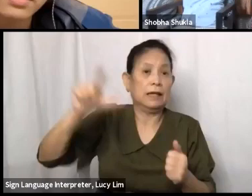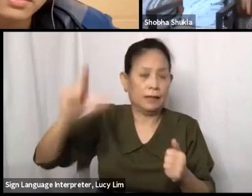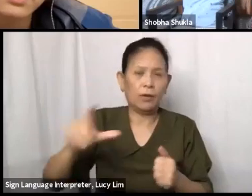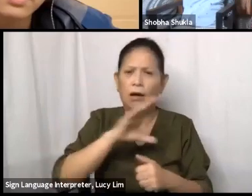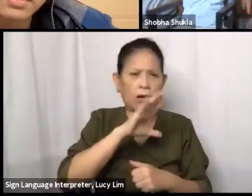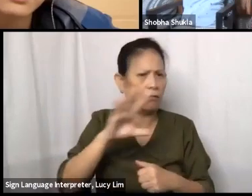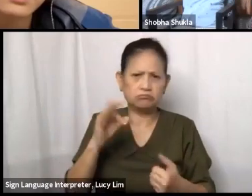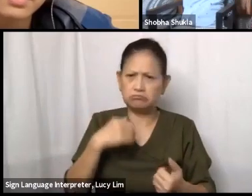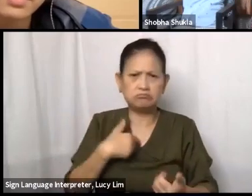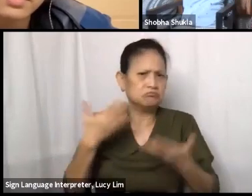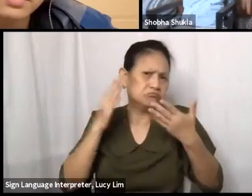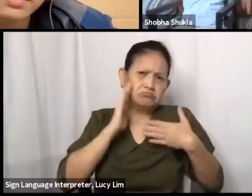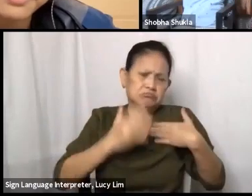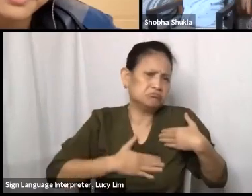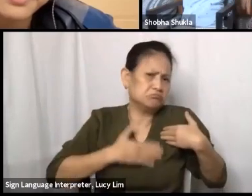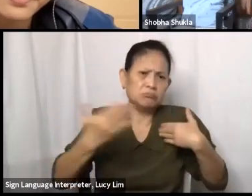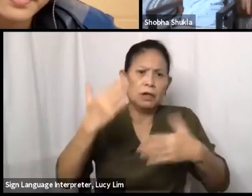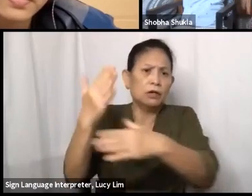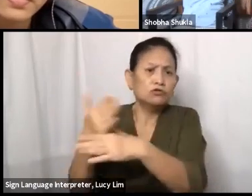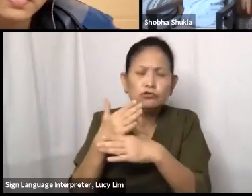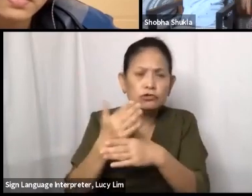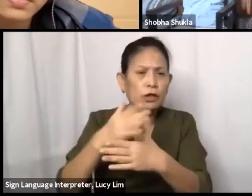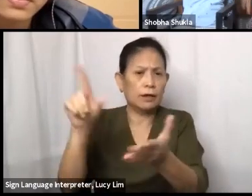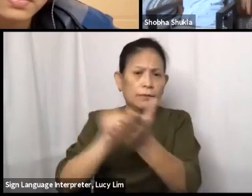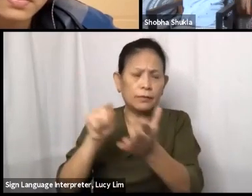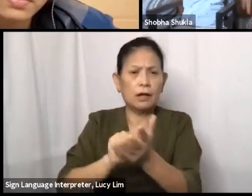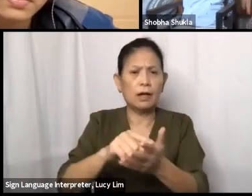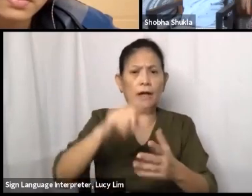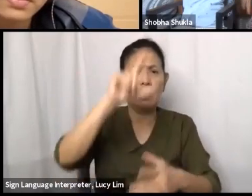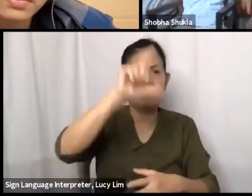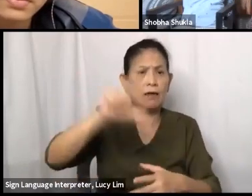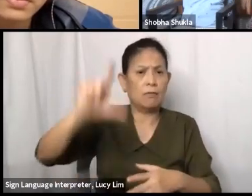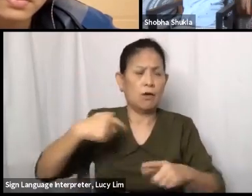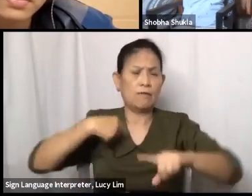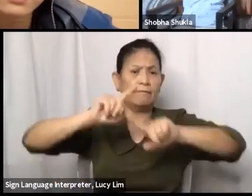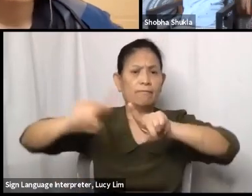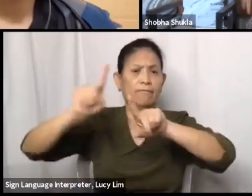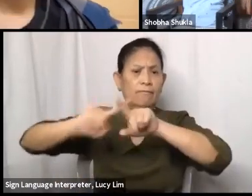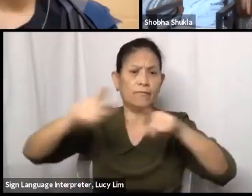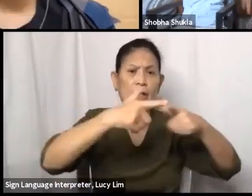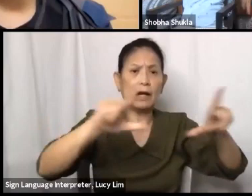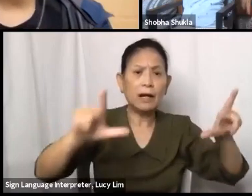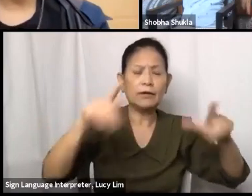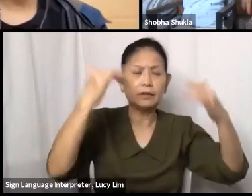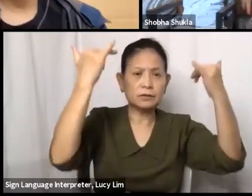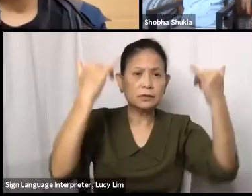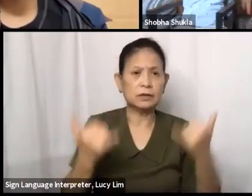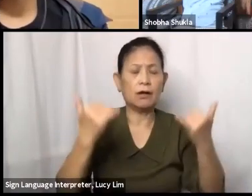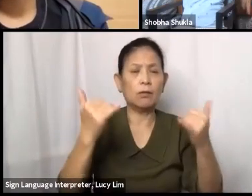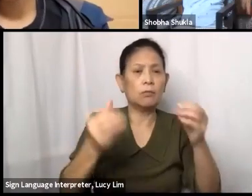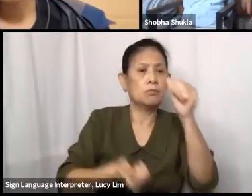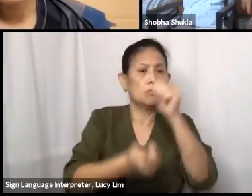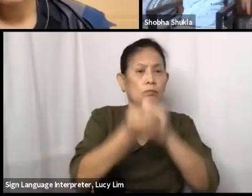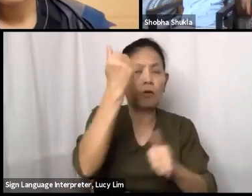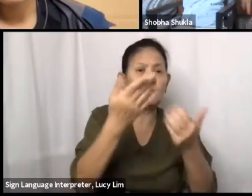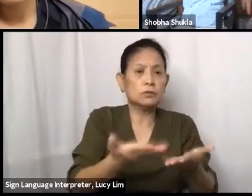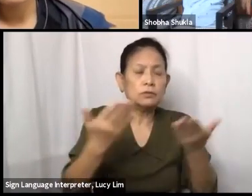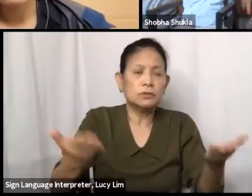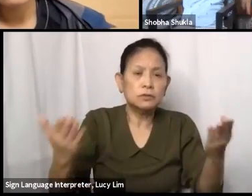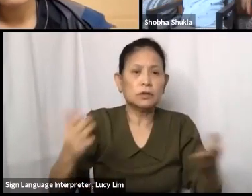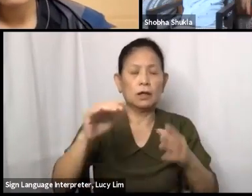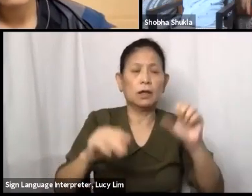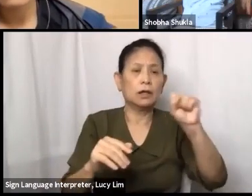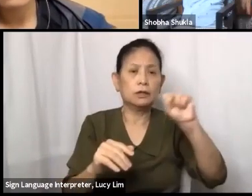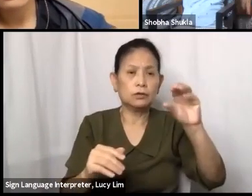publish. Nepal also has a lot of different languages, and right now we publish a lot of resources around like SOGIE-SC issues in